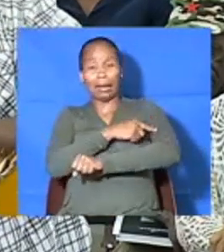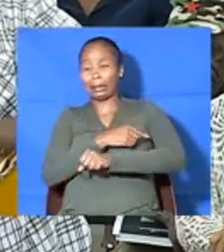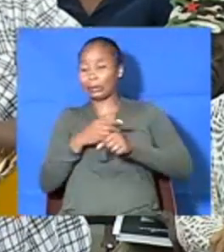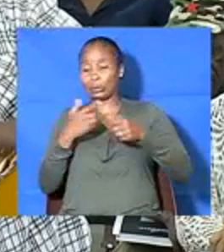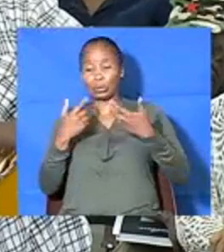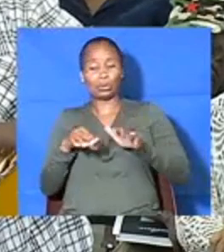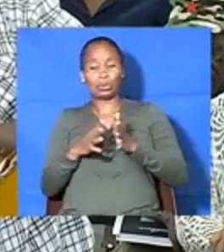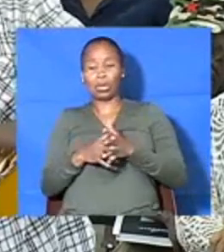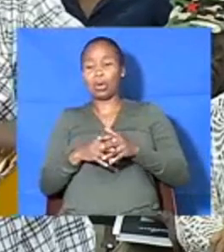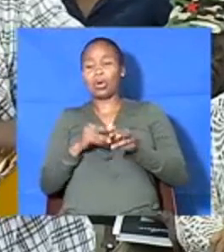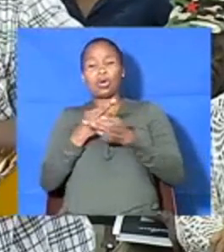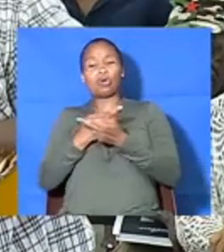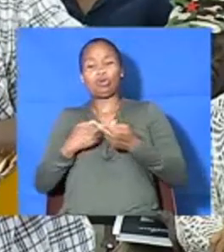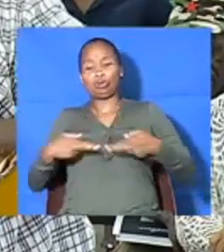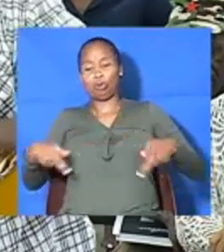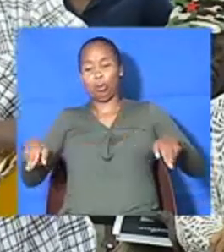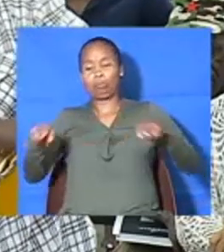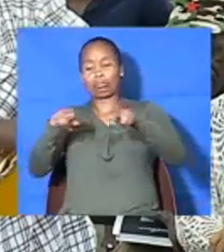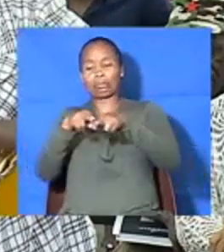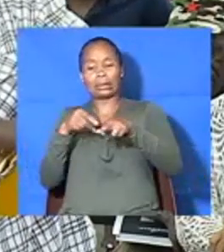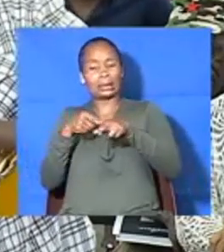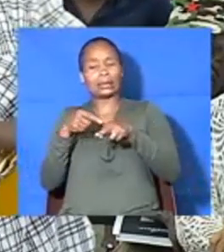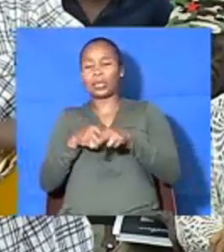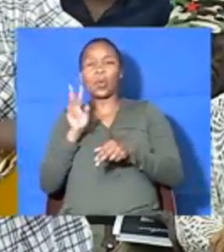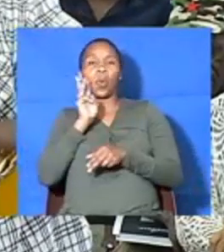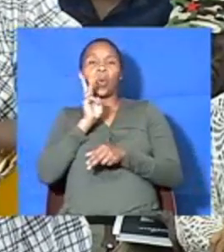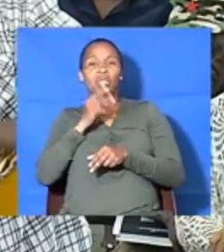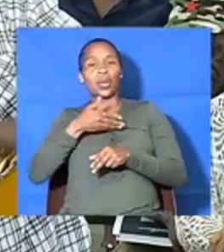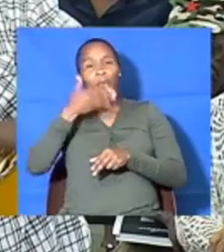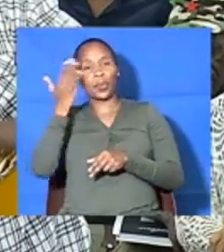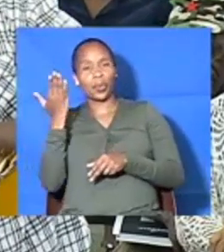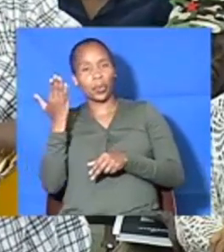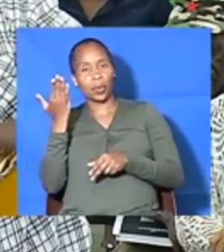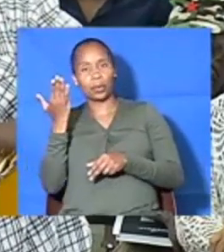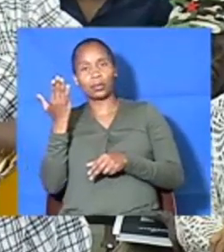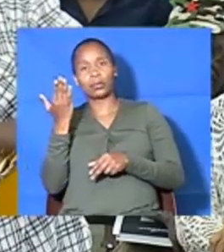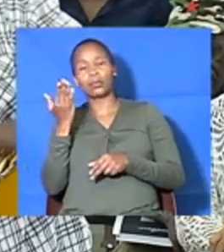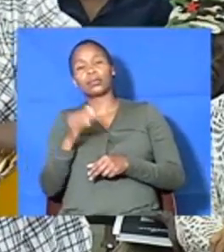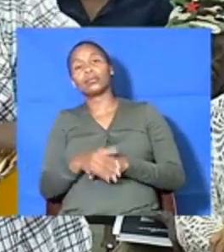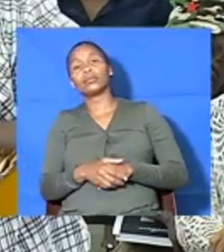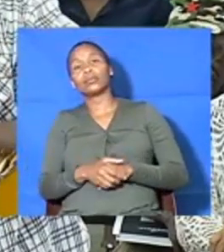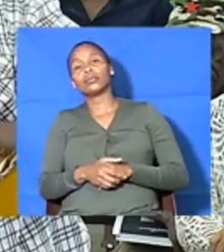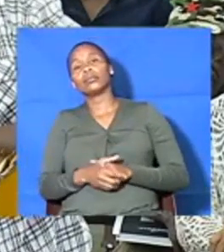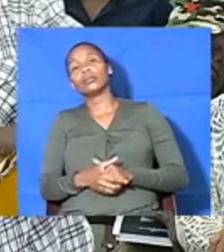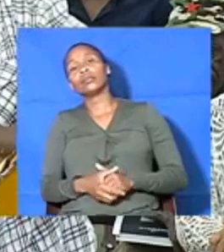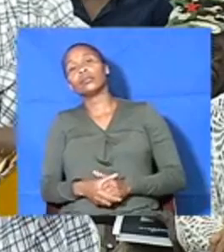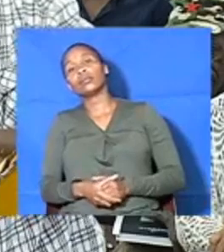mediate between the rich and the poor in terms of healthcare services.